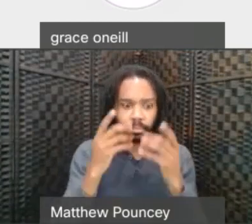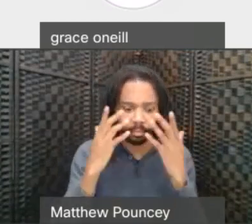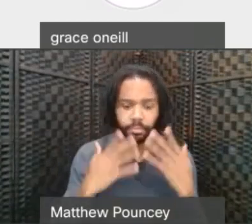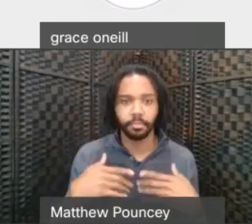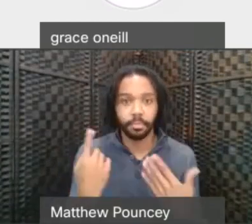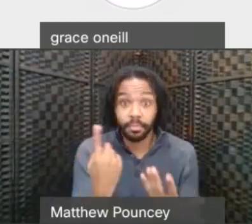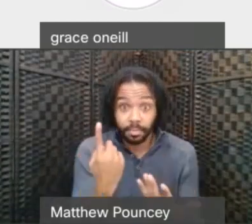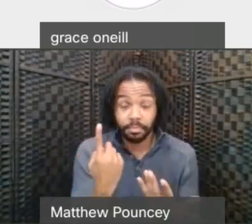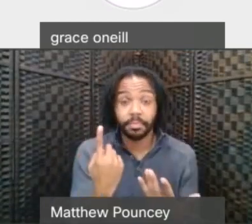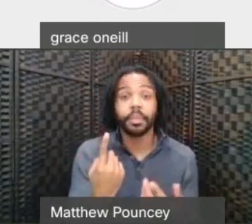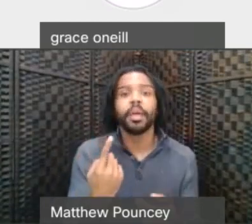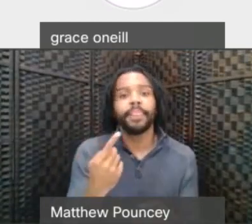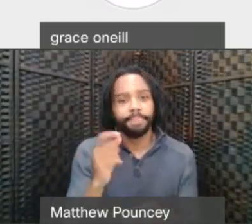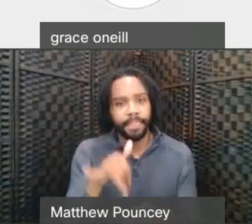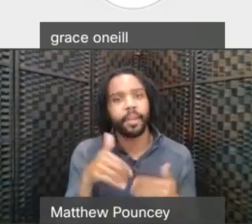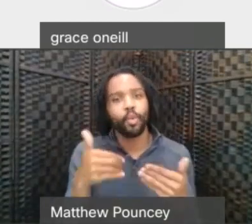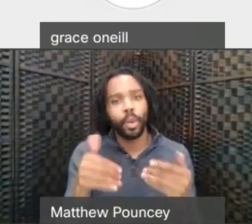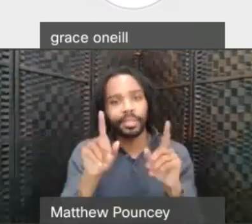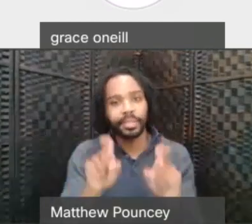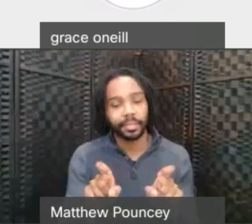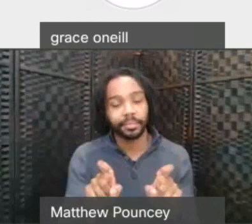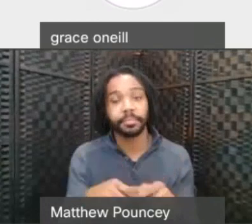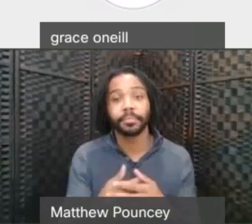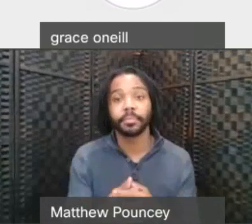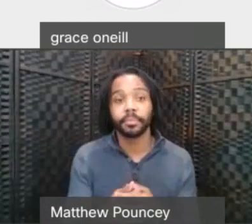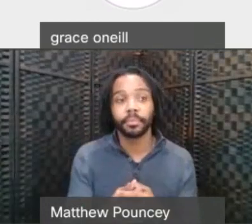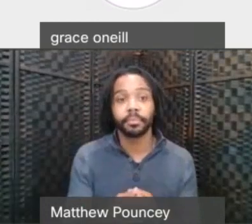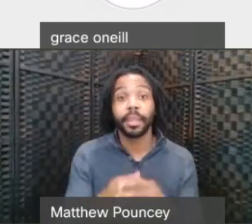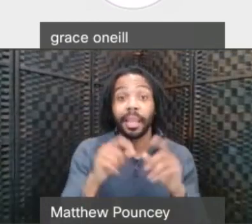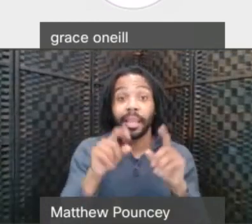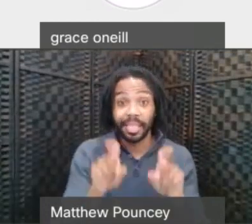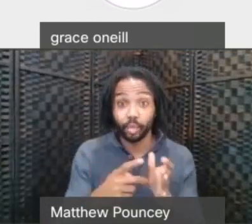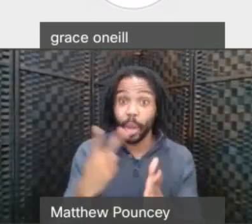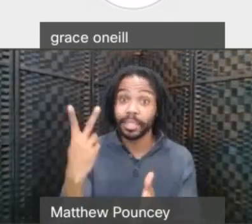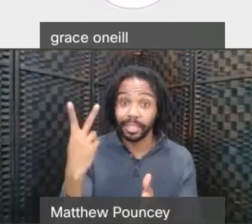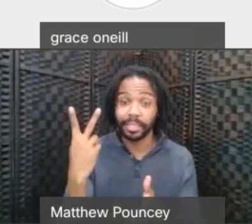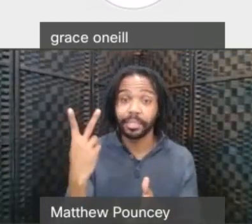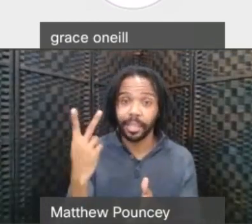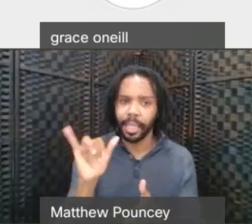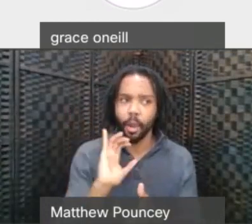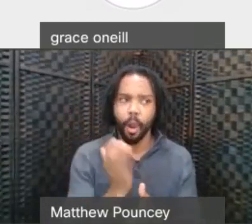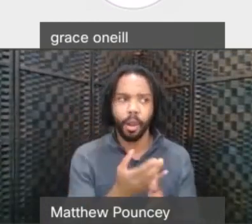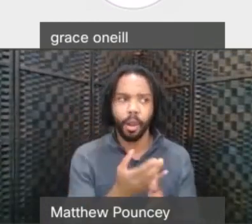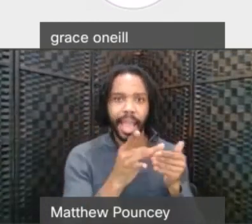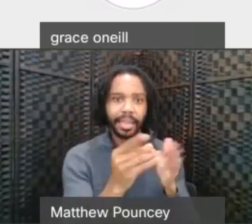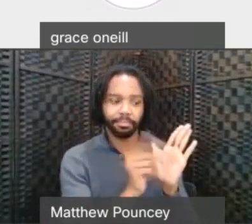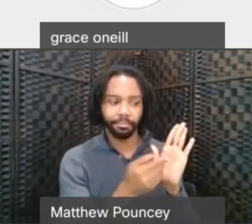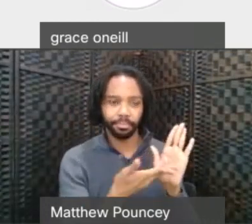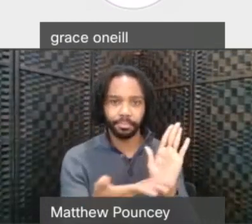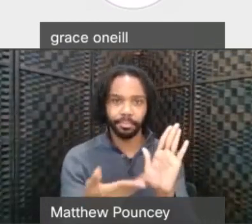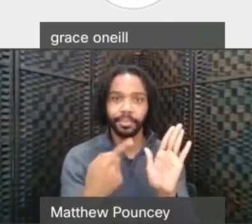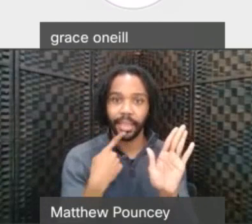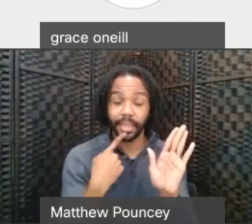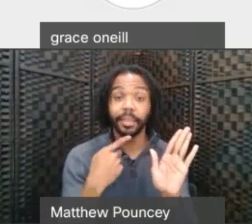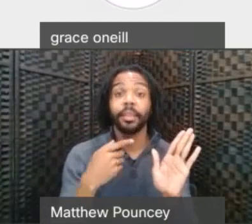no. They test twice as what's in the guidance, and then once the 14 days is up, that's it.